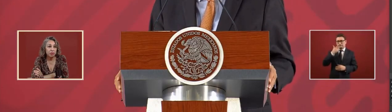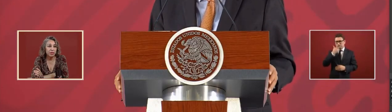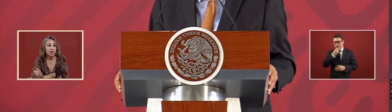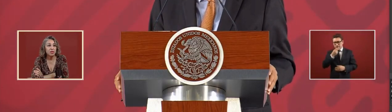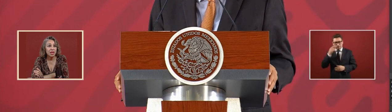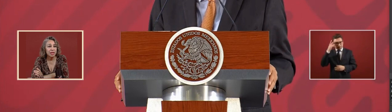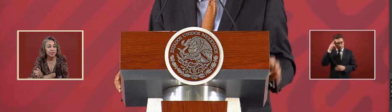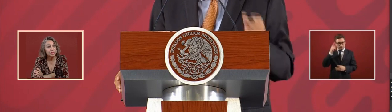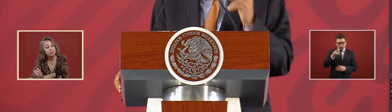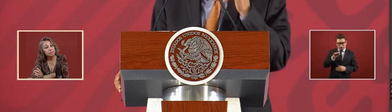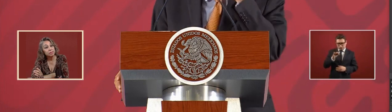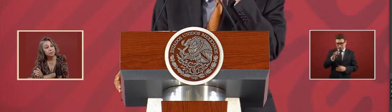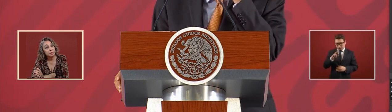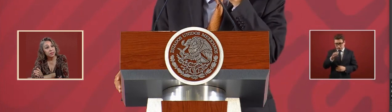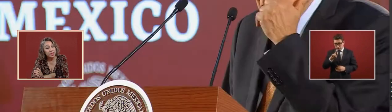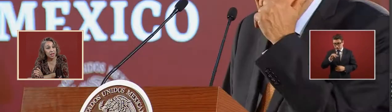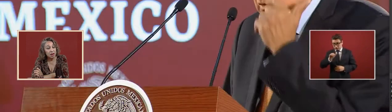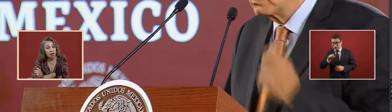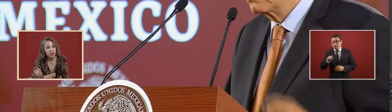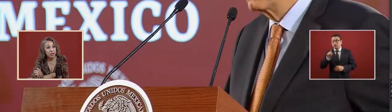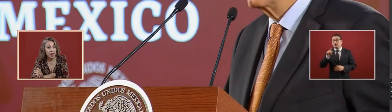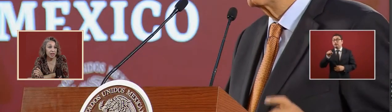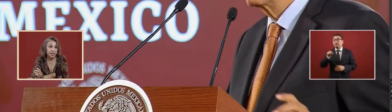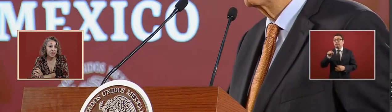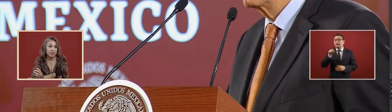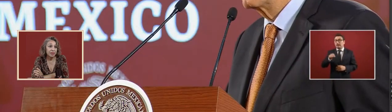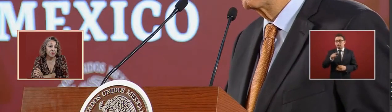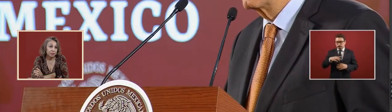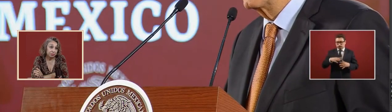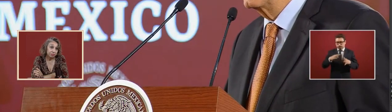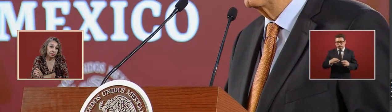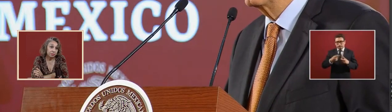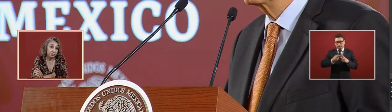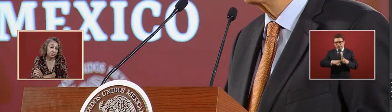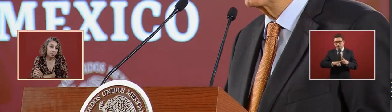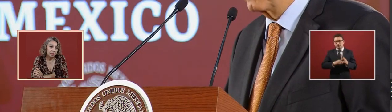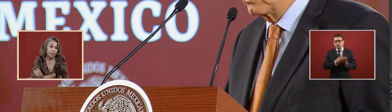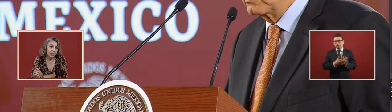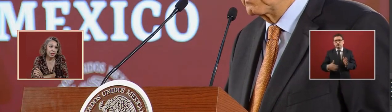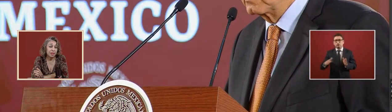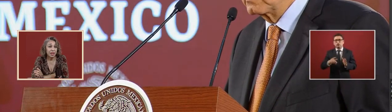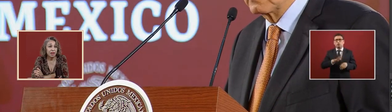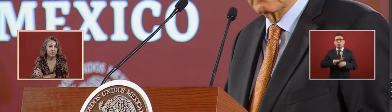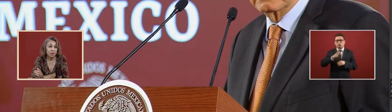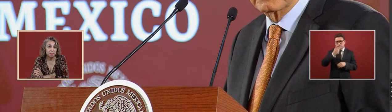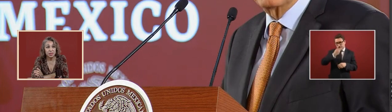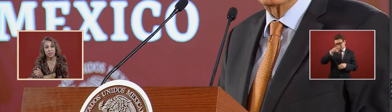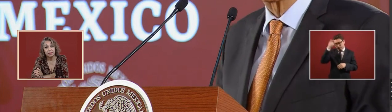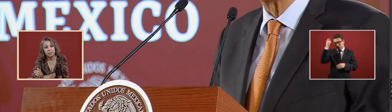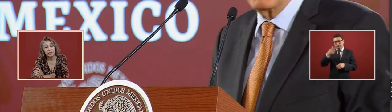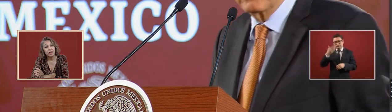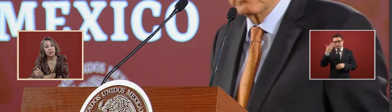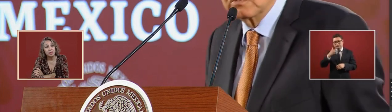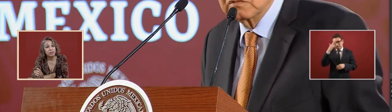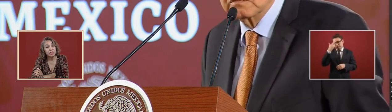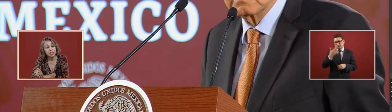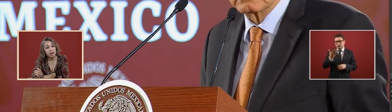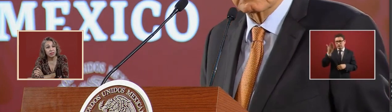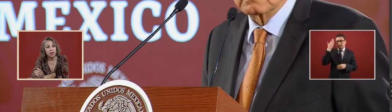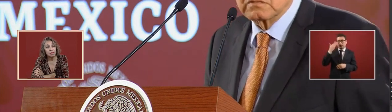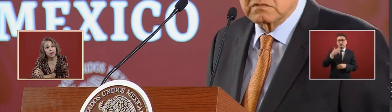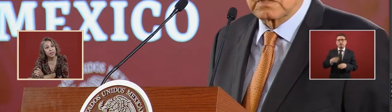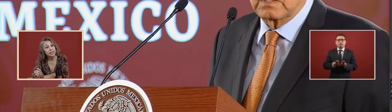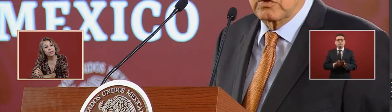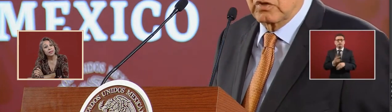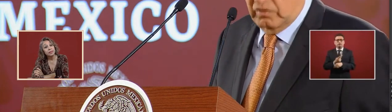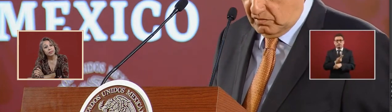of Porfirio Díaz, se inauguró, they inaugurated lo del tapado. The cover-ups. El primer tapado, the first